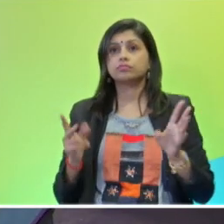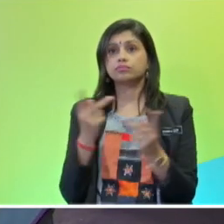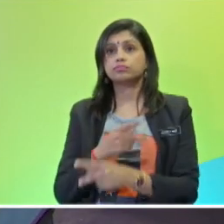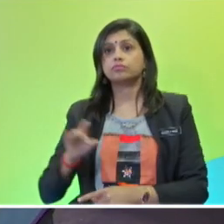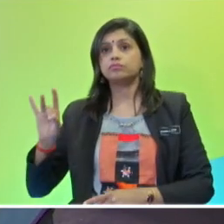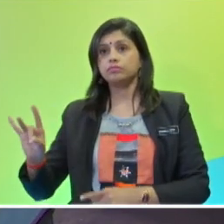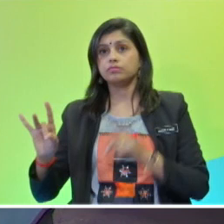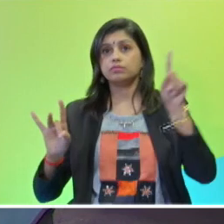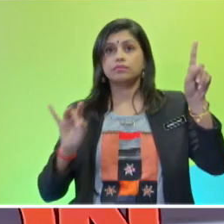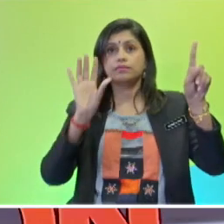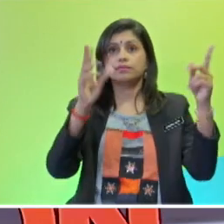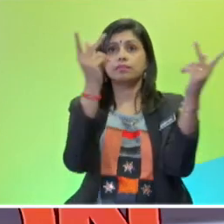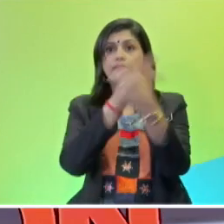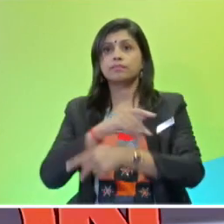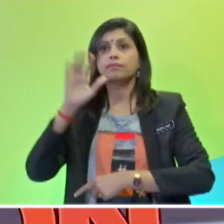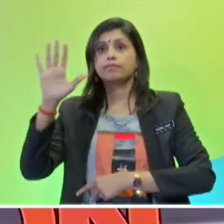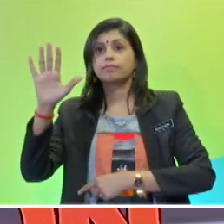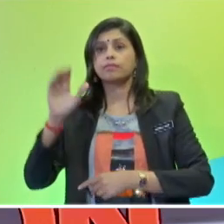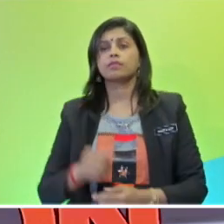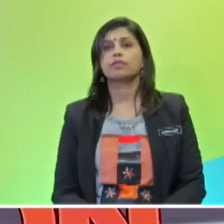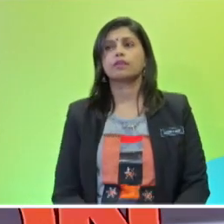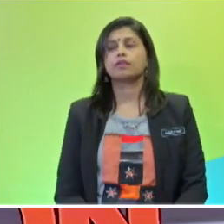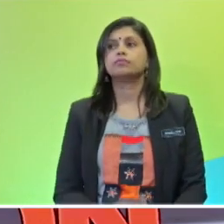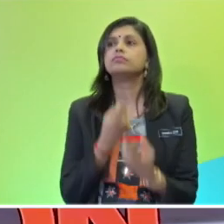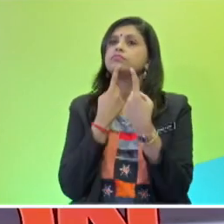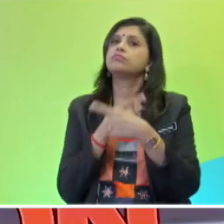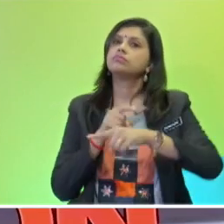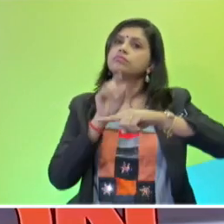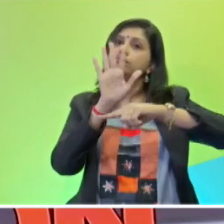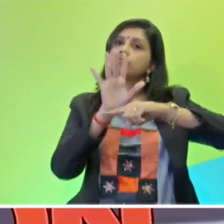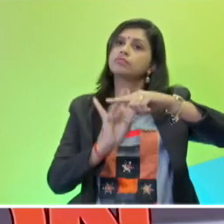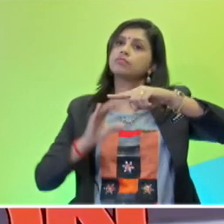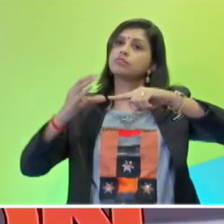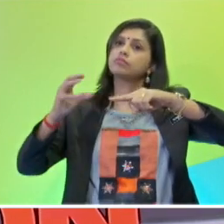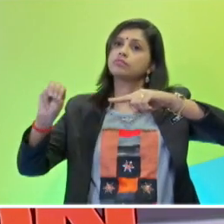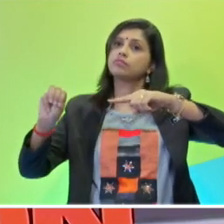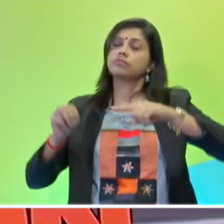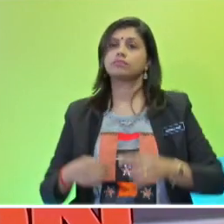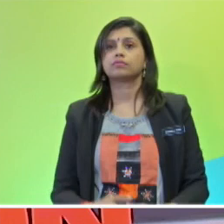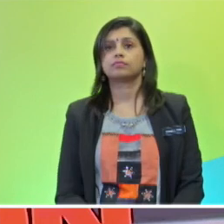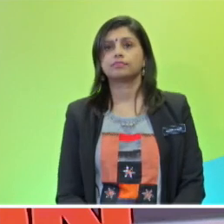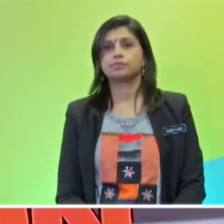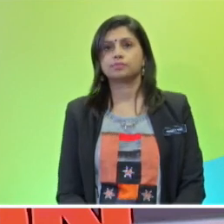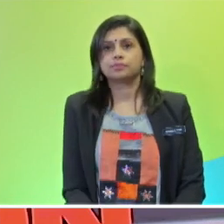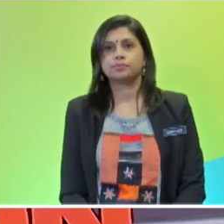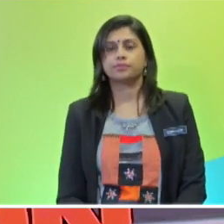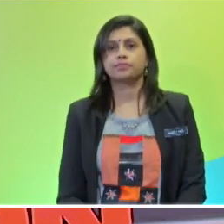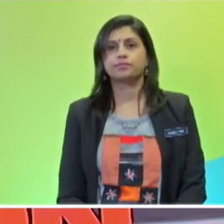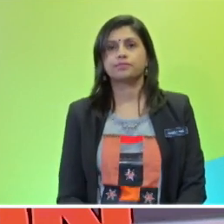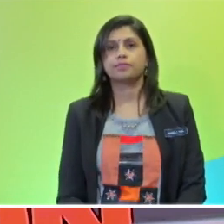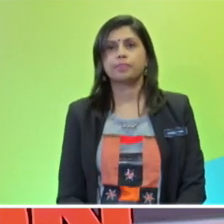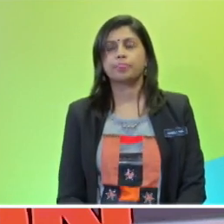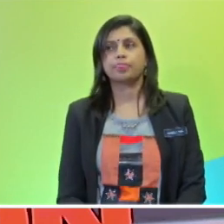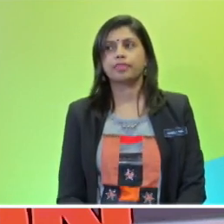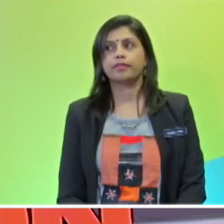the denominator with denominator. Okay? So the answer is 5 over 8. 8. Yes, it is in the simplest